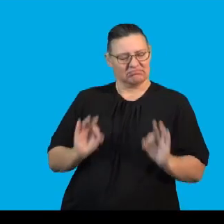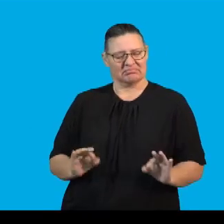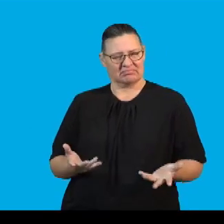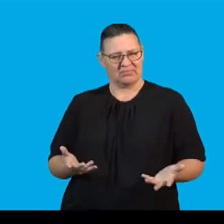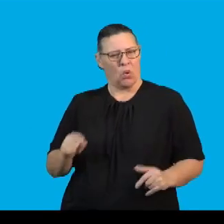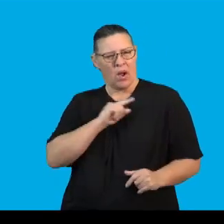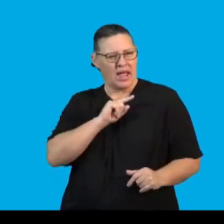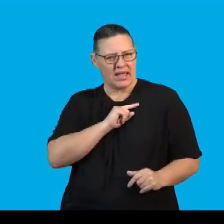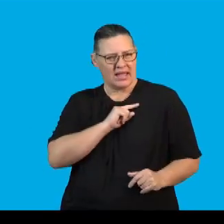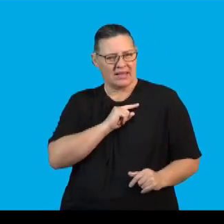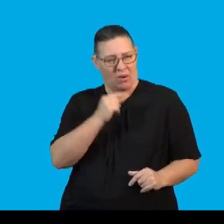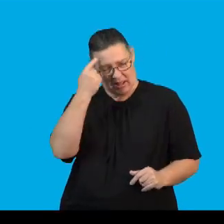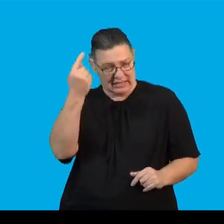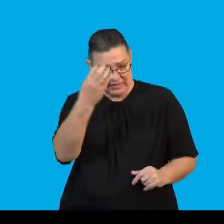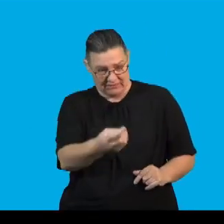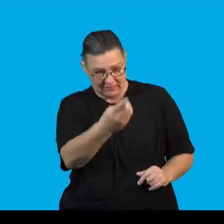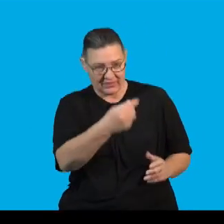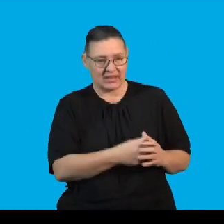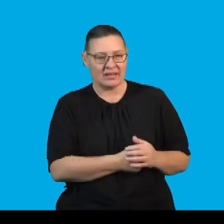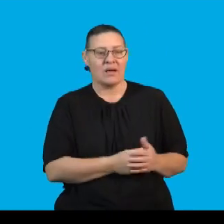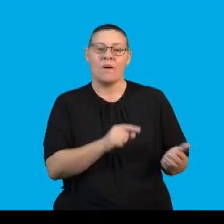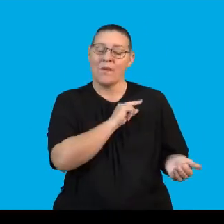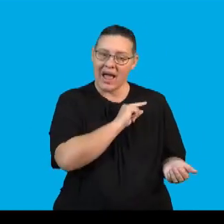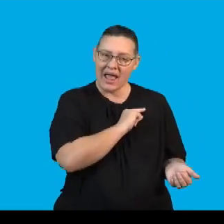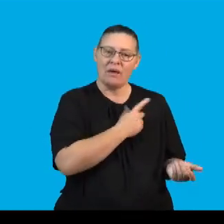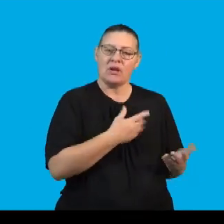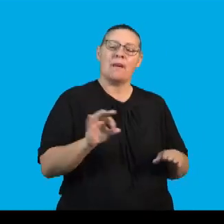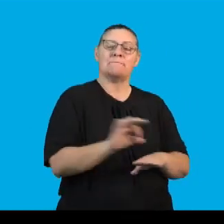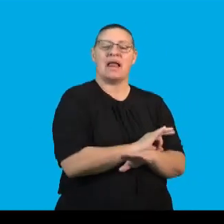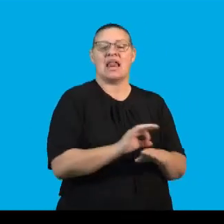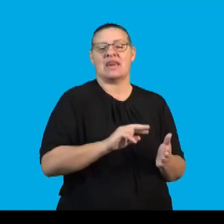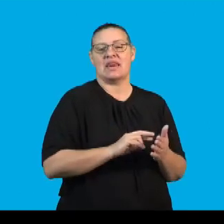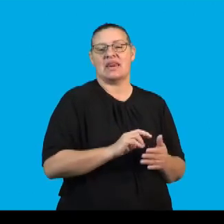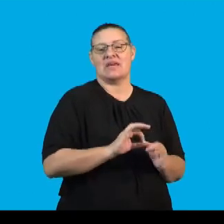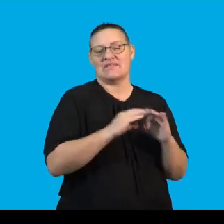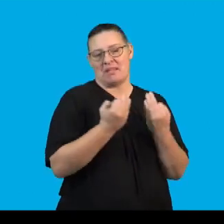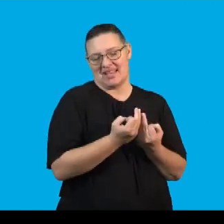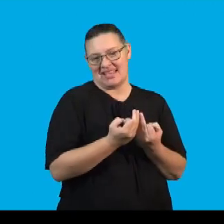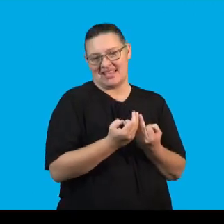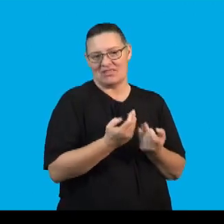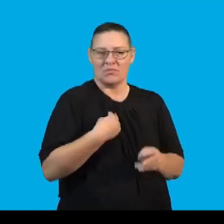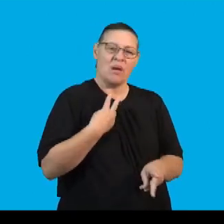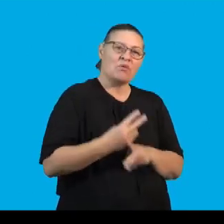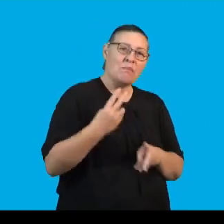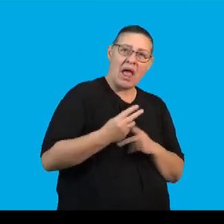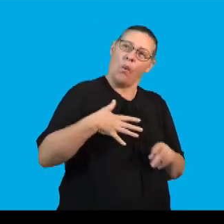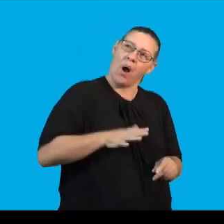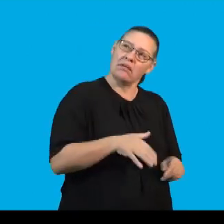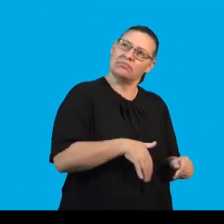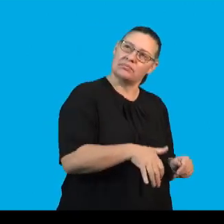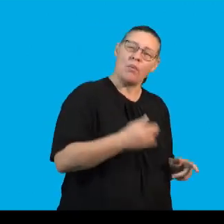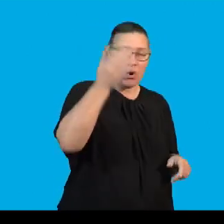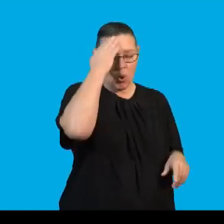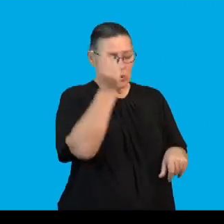What is the reason? Somebody is guessing it, I know. One reason is to know when they can get pregnant. So if they are preparing to get